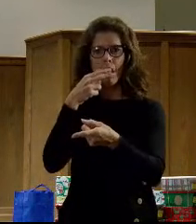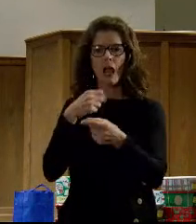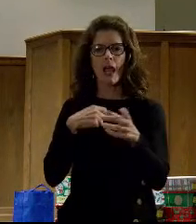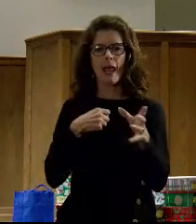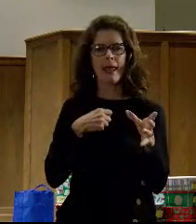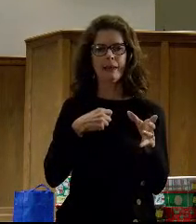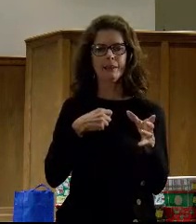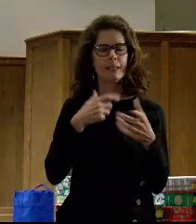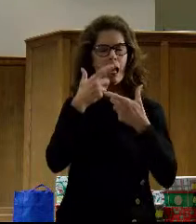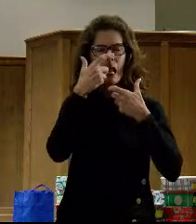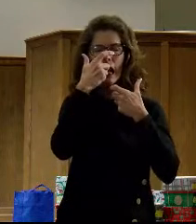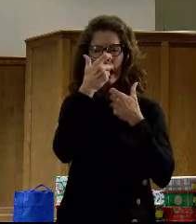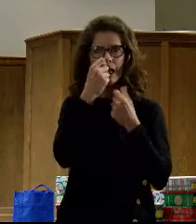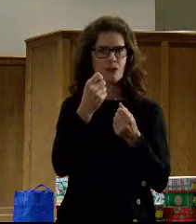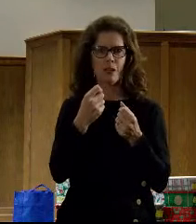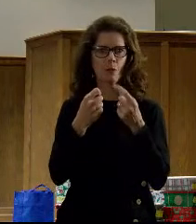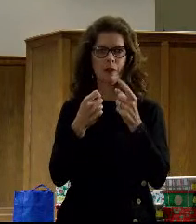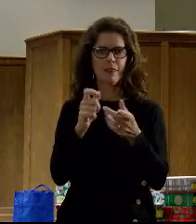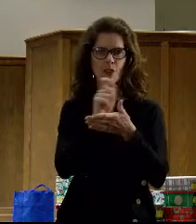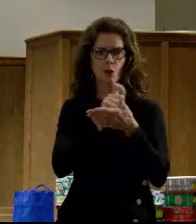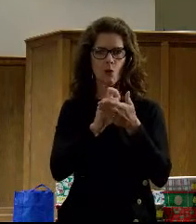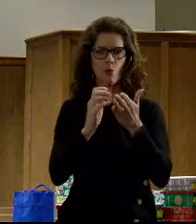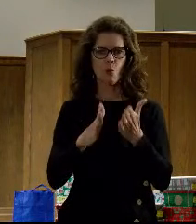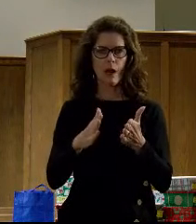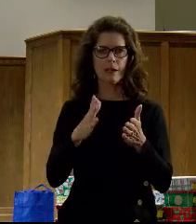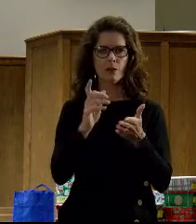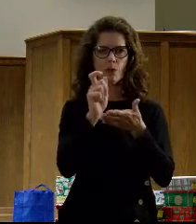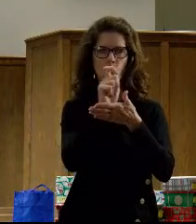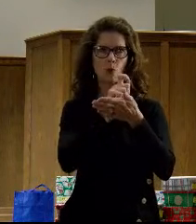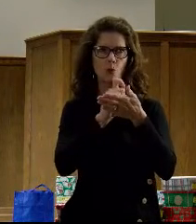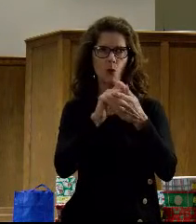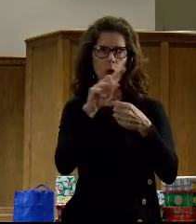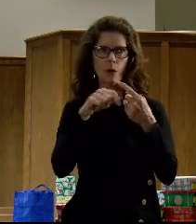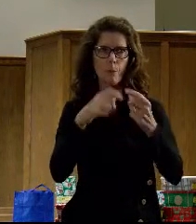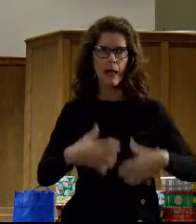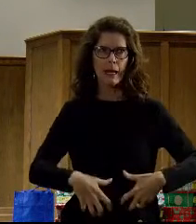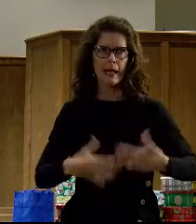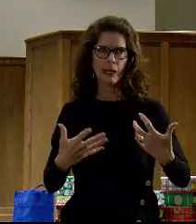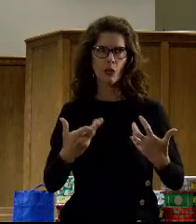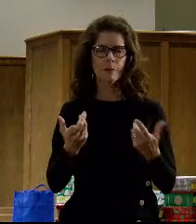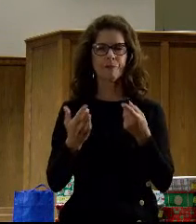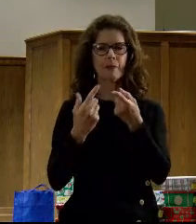really interesting what Bonhoeffer wrote about anger. He said this: